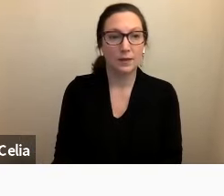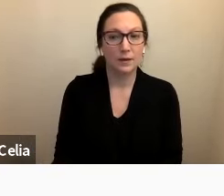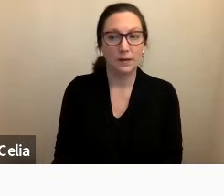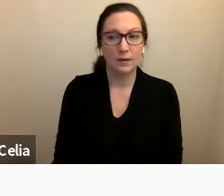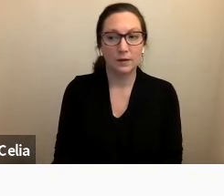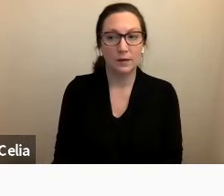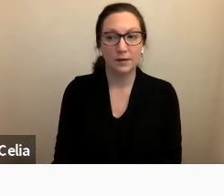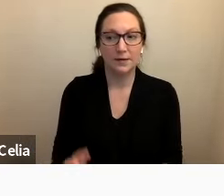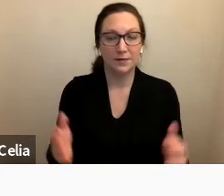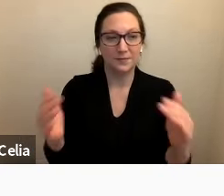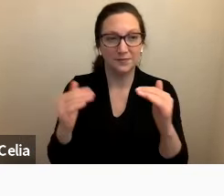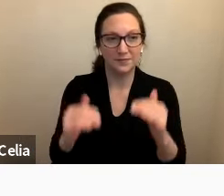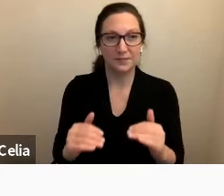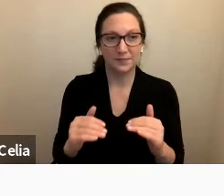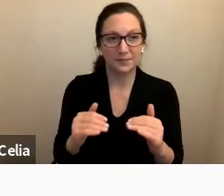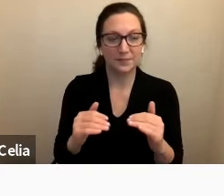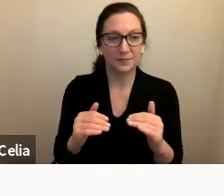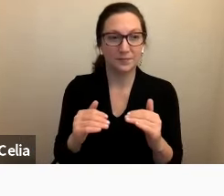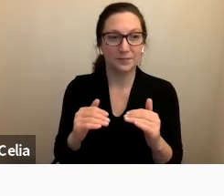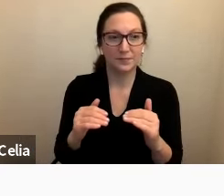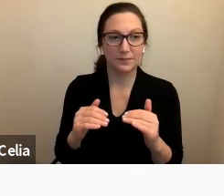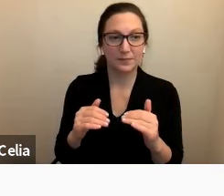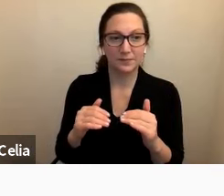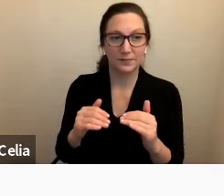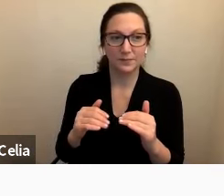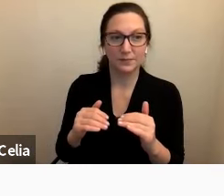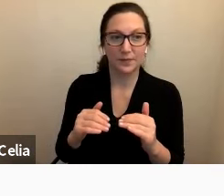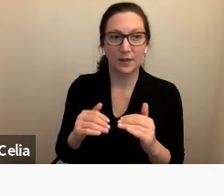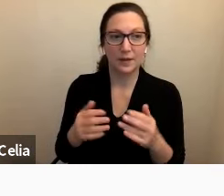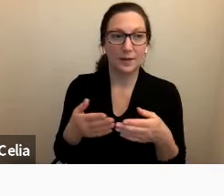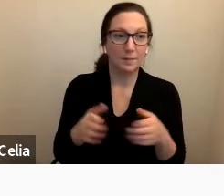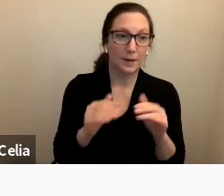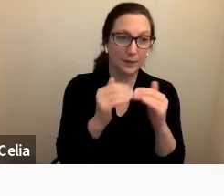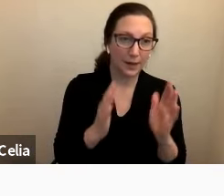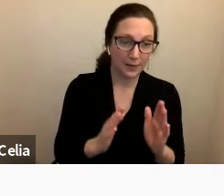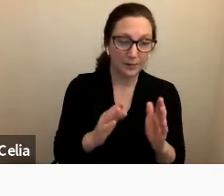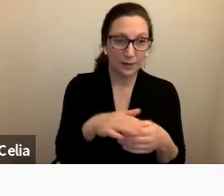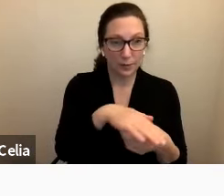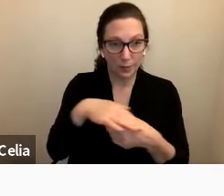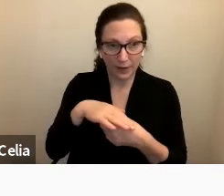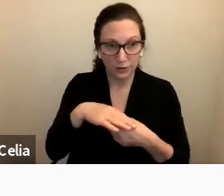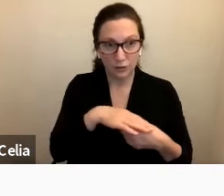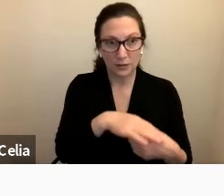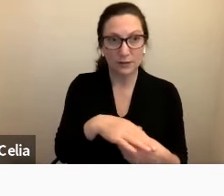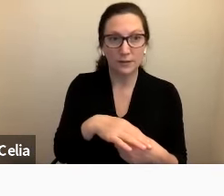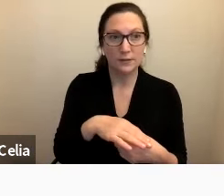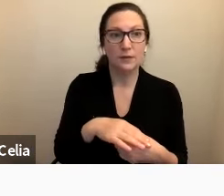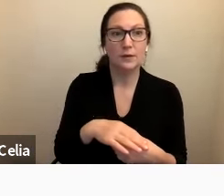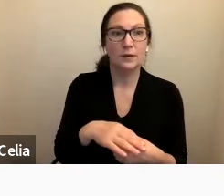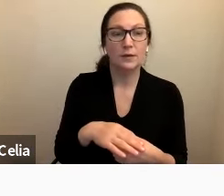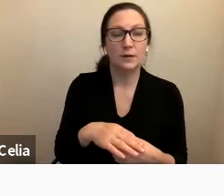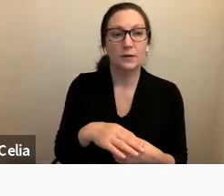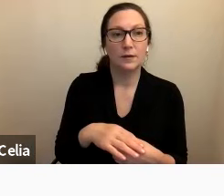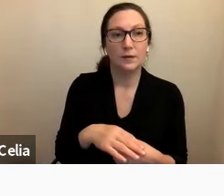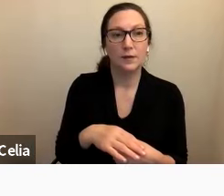The next tab shows public housing locations. So these locations